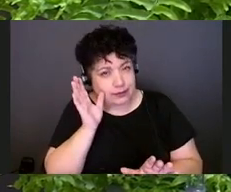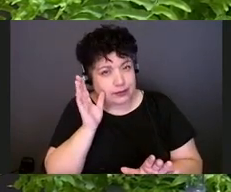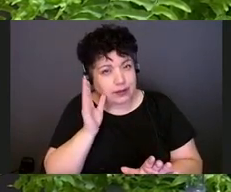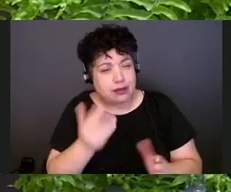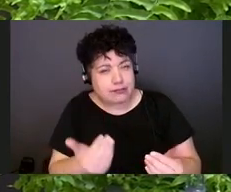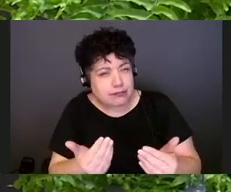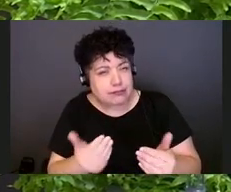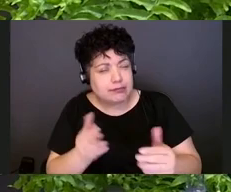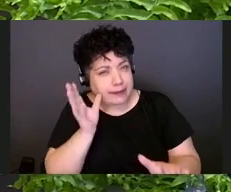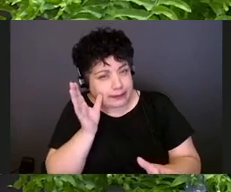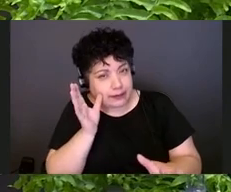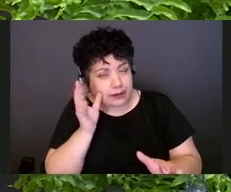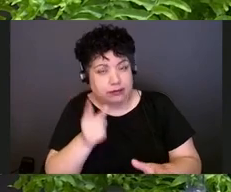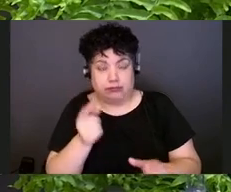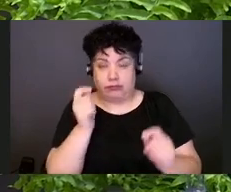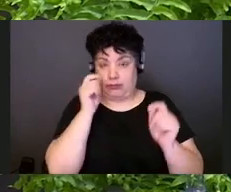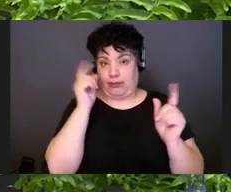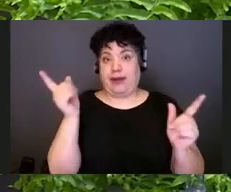learn.